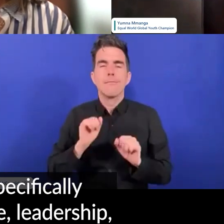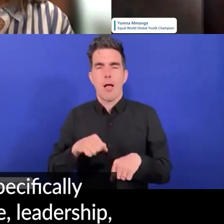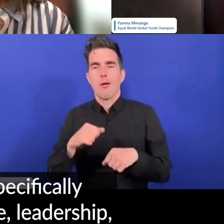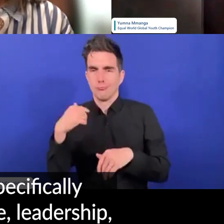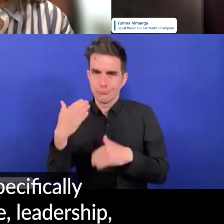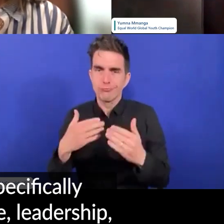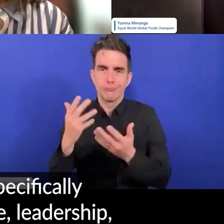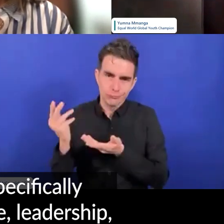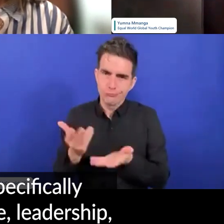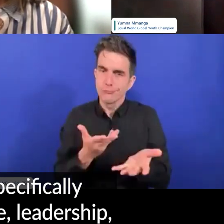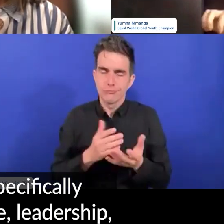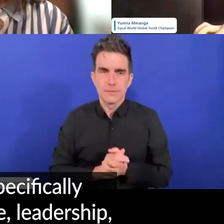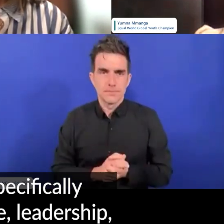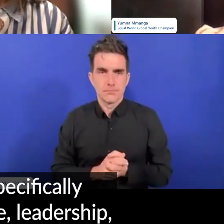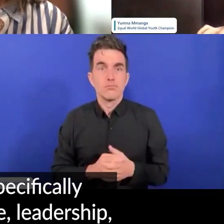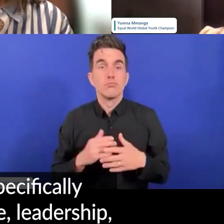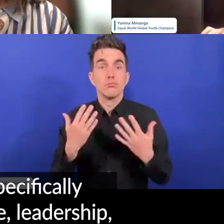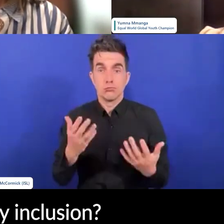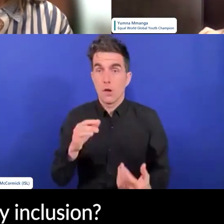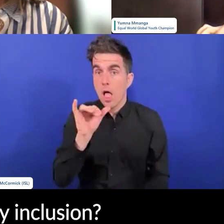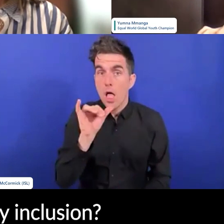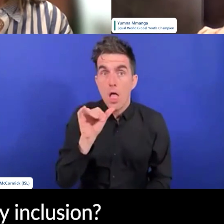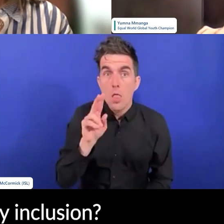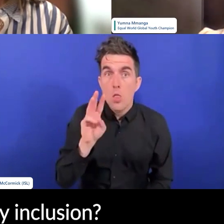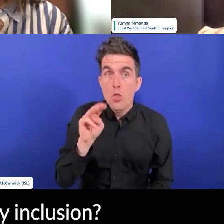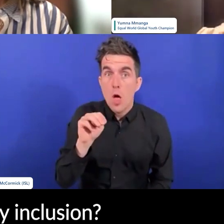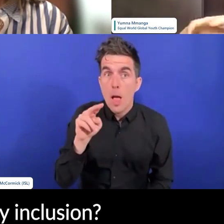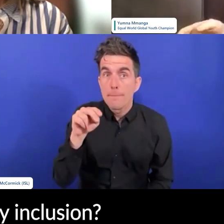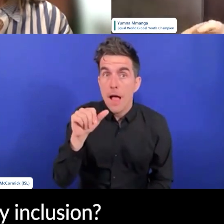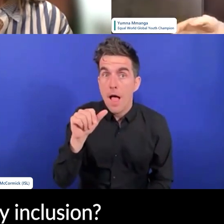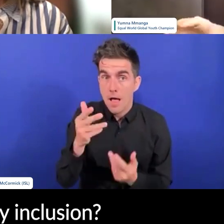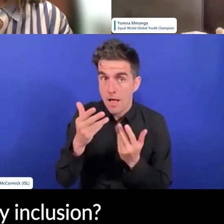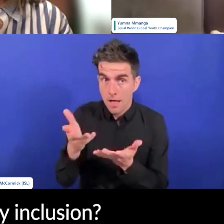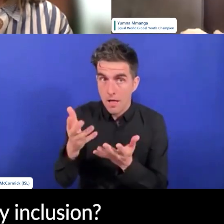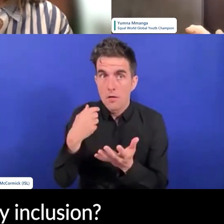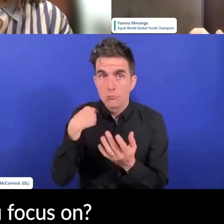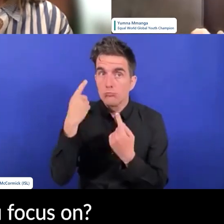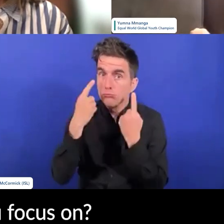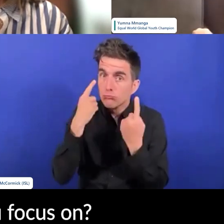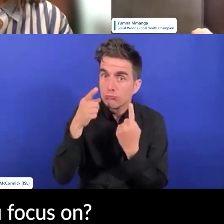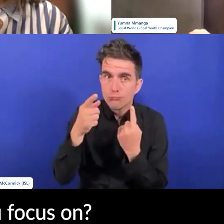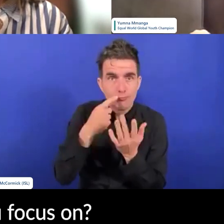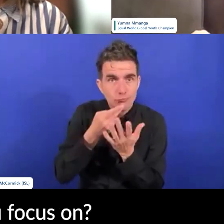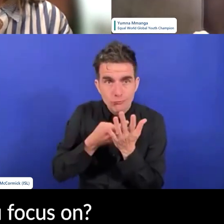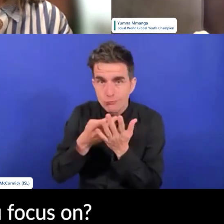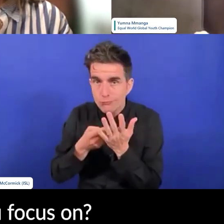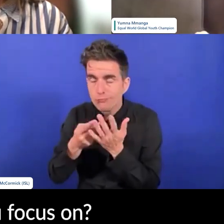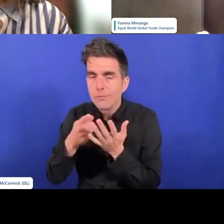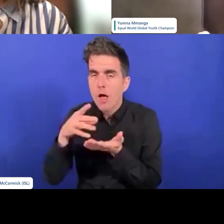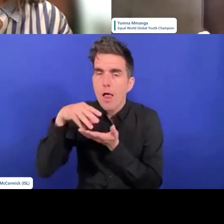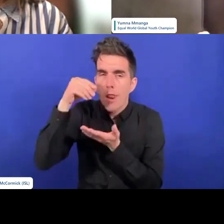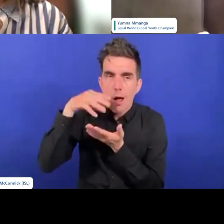and I guess specifically talking about like leadership, data, community inclusion. Where did you focus